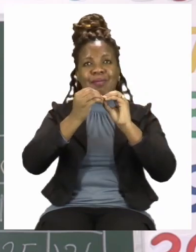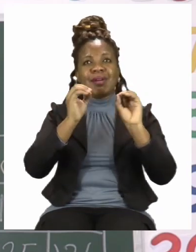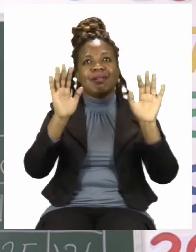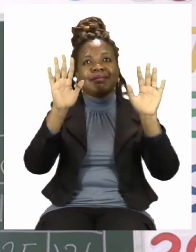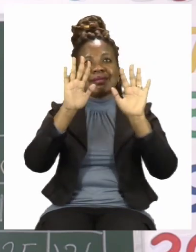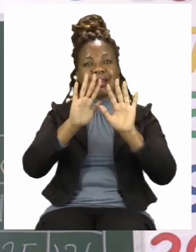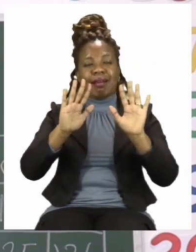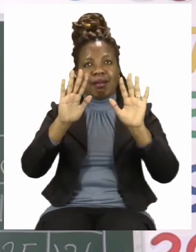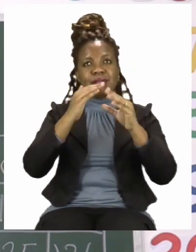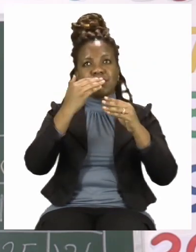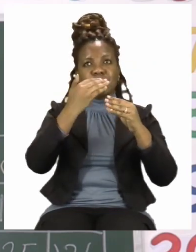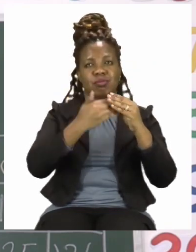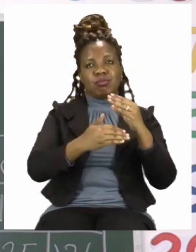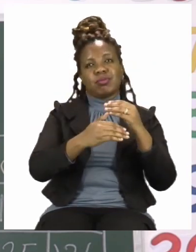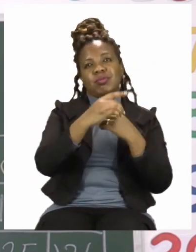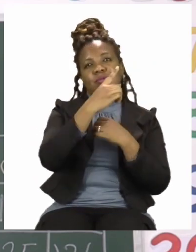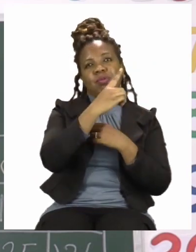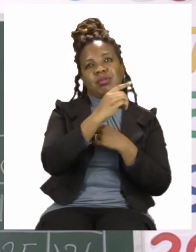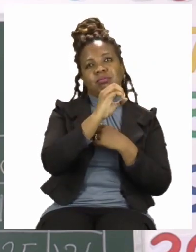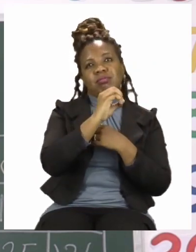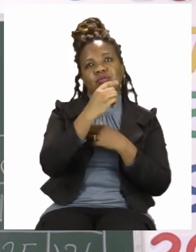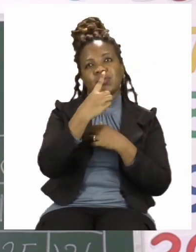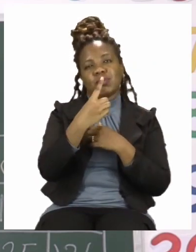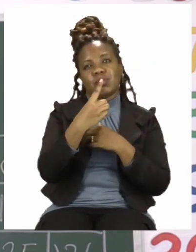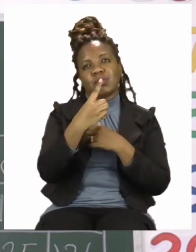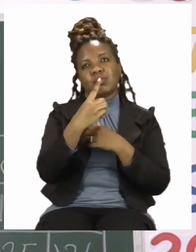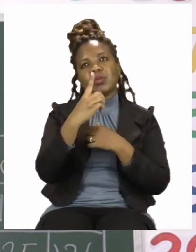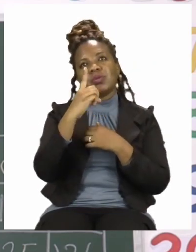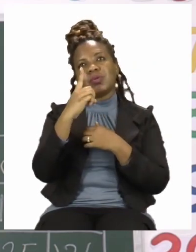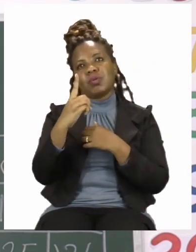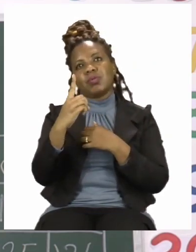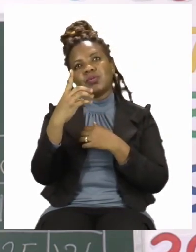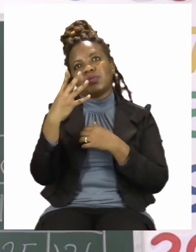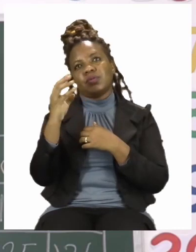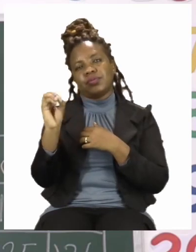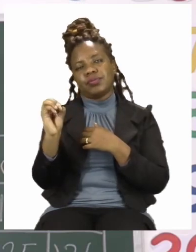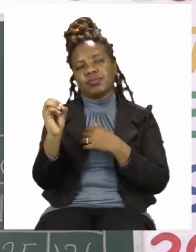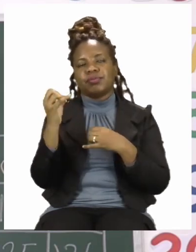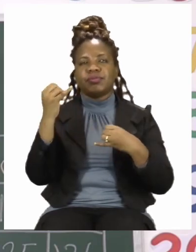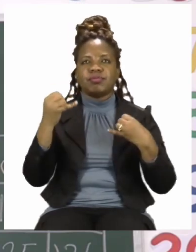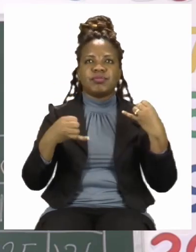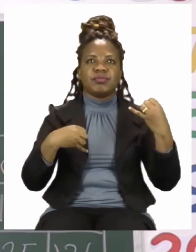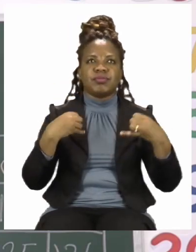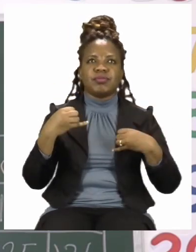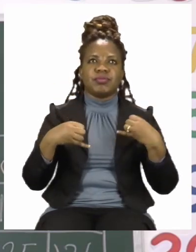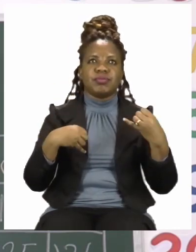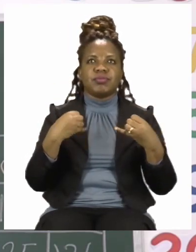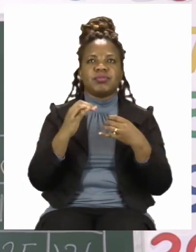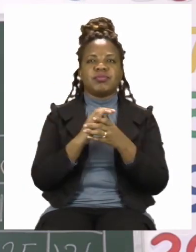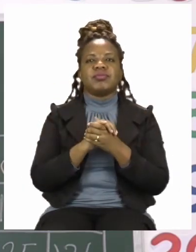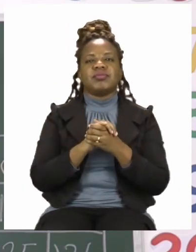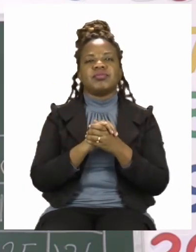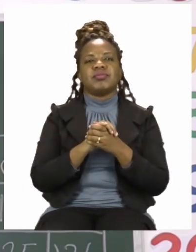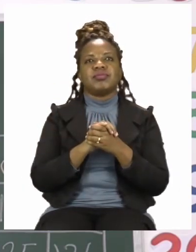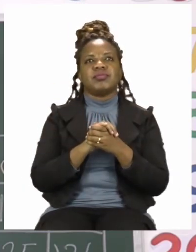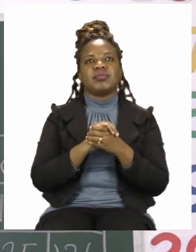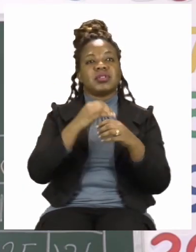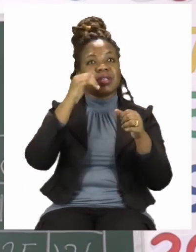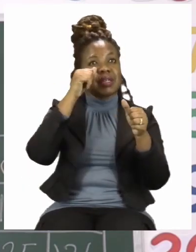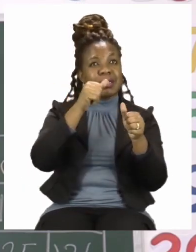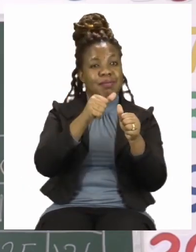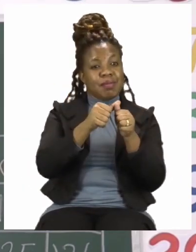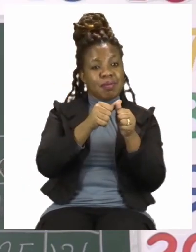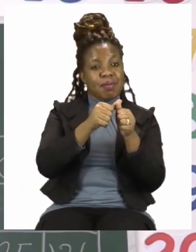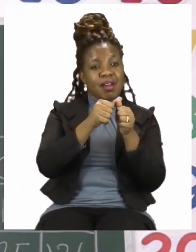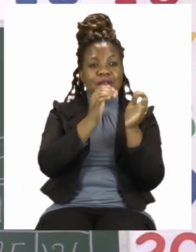114. So take your time, boys and girls. Have so much fun with the maths. Remember, for your